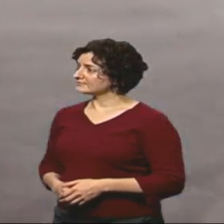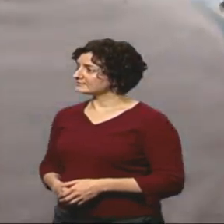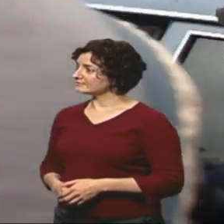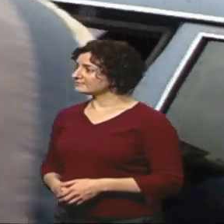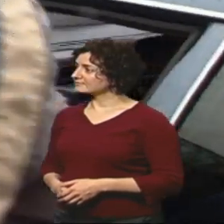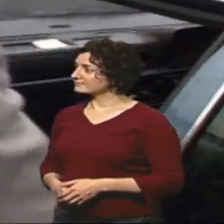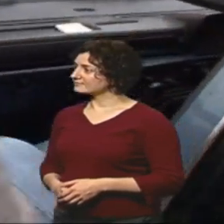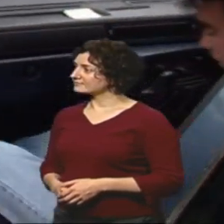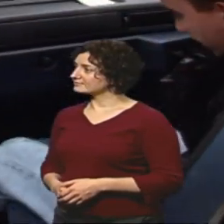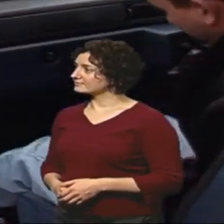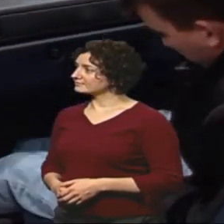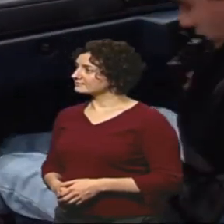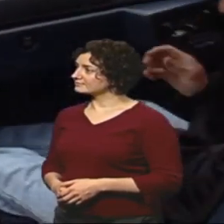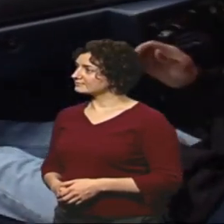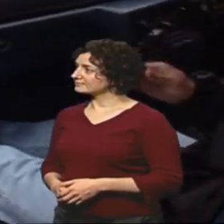Right.